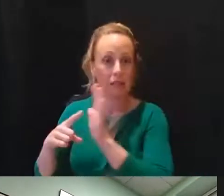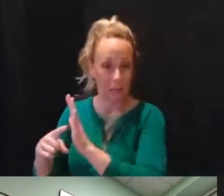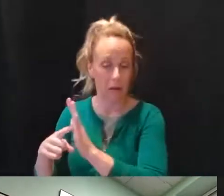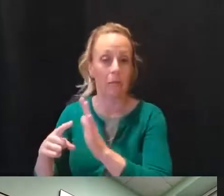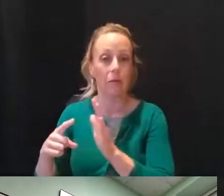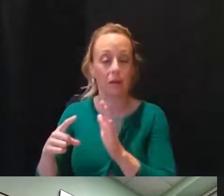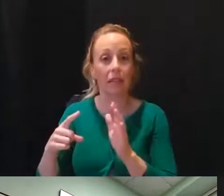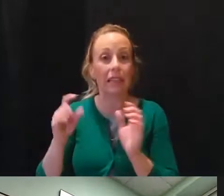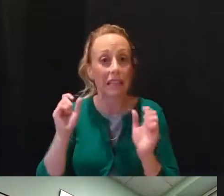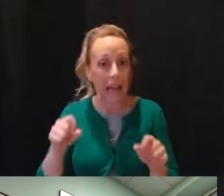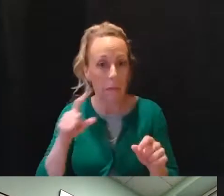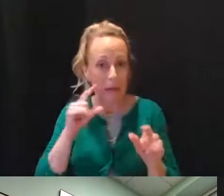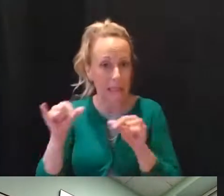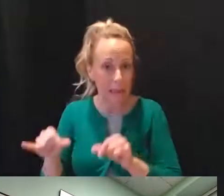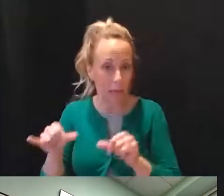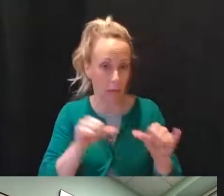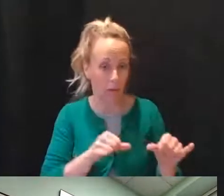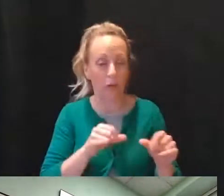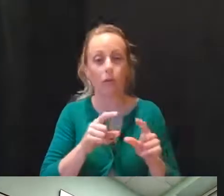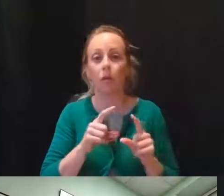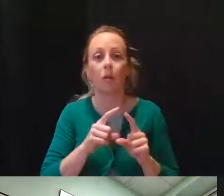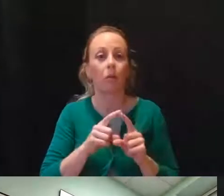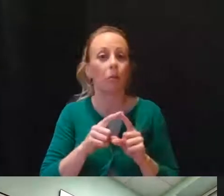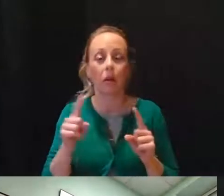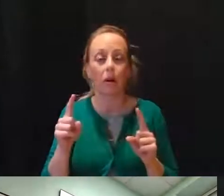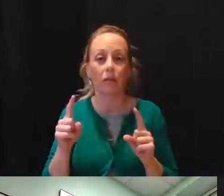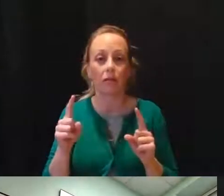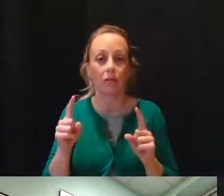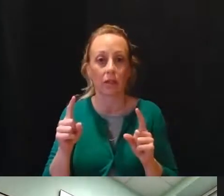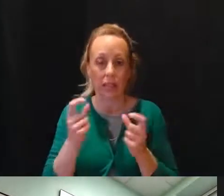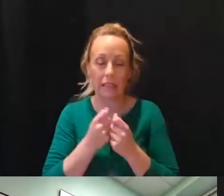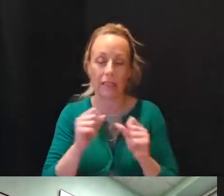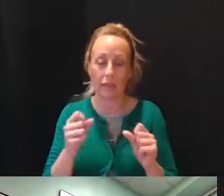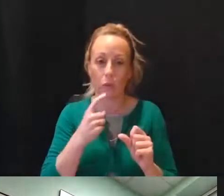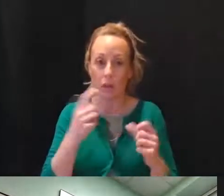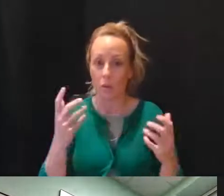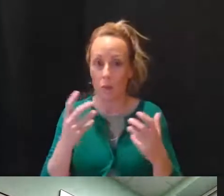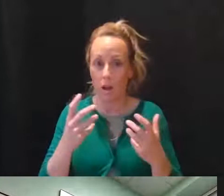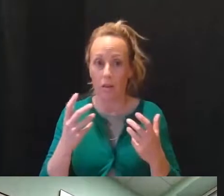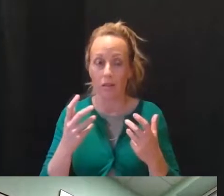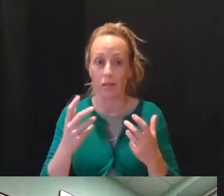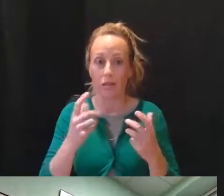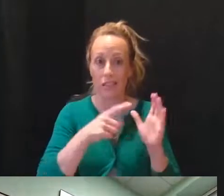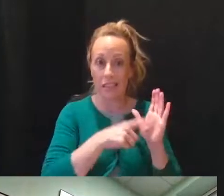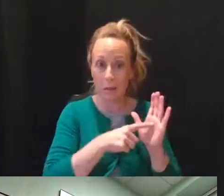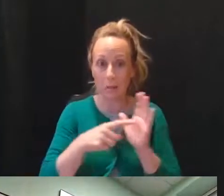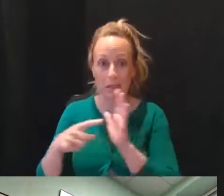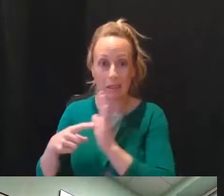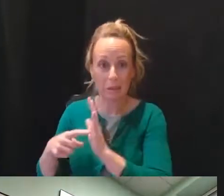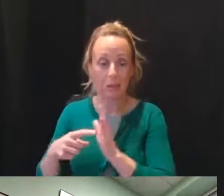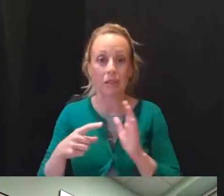same, but I think it's safe to say that in addition to those symptoms,